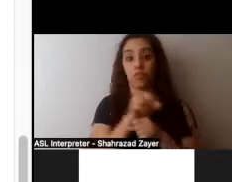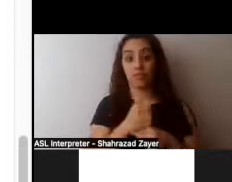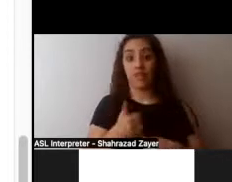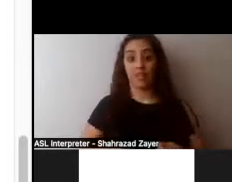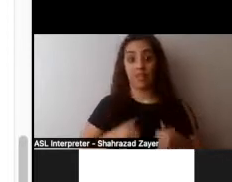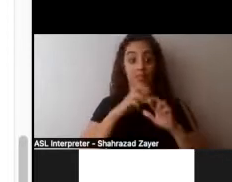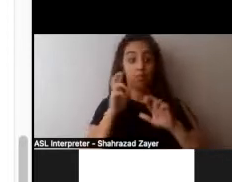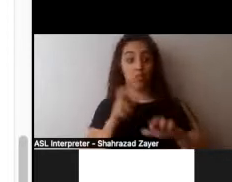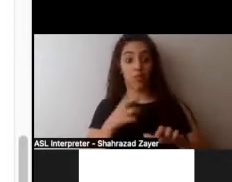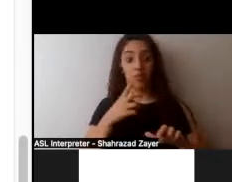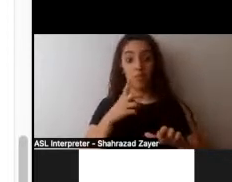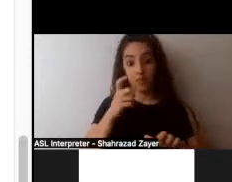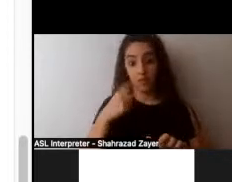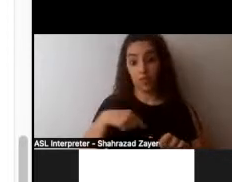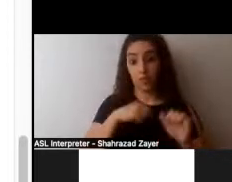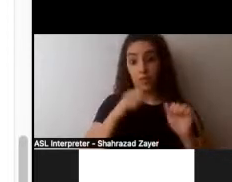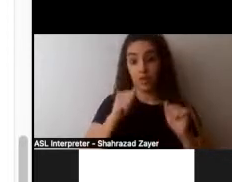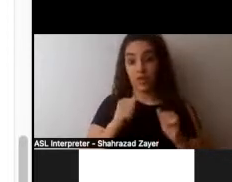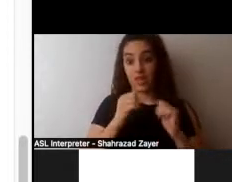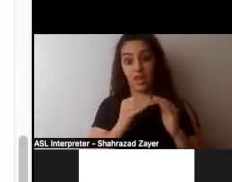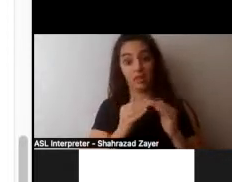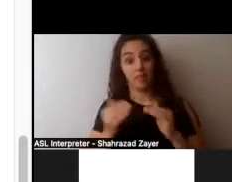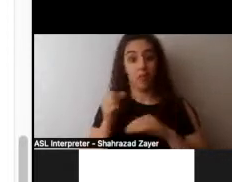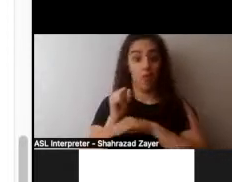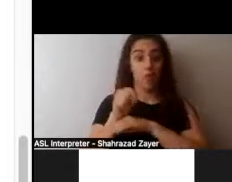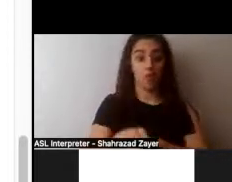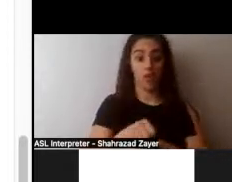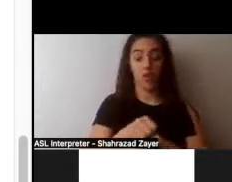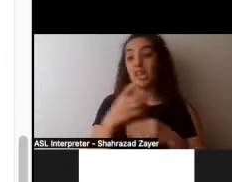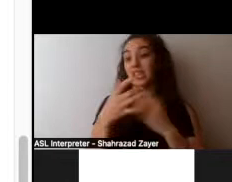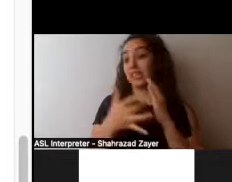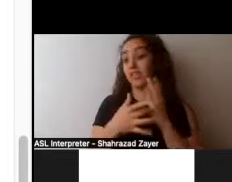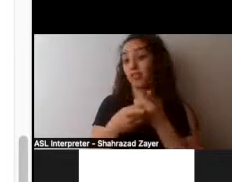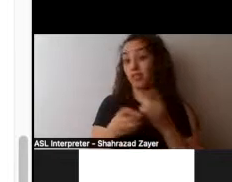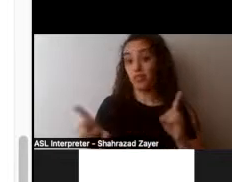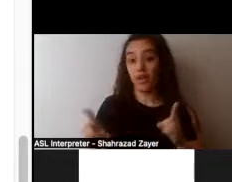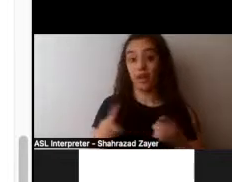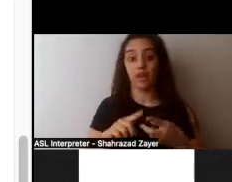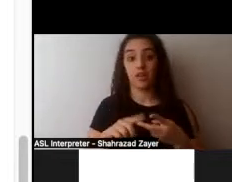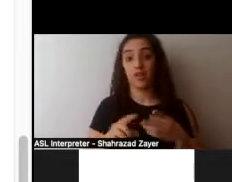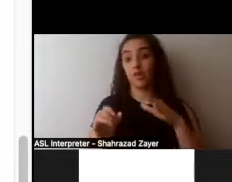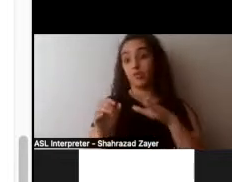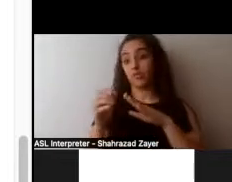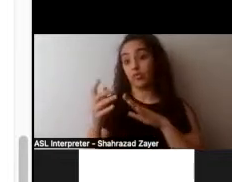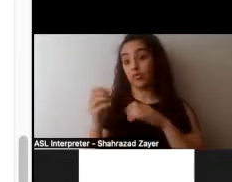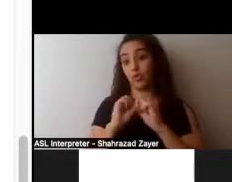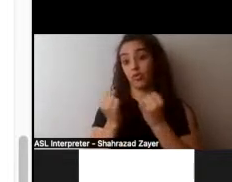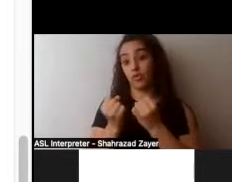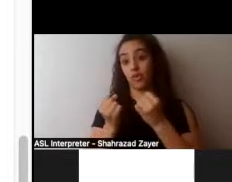areas of digital divide, disabilities, food insecurity, and social isolation.